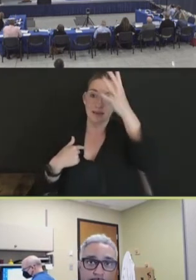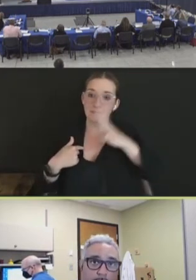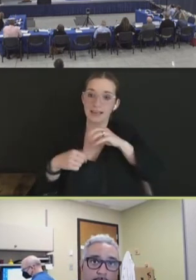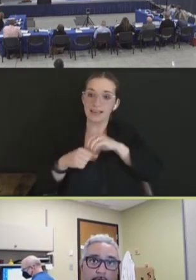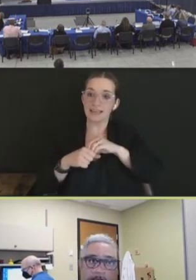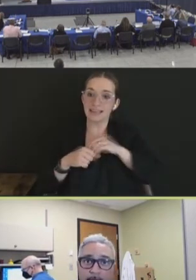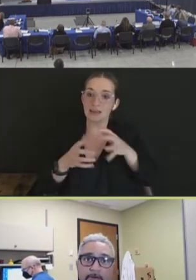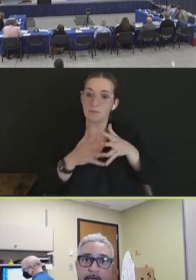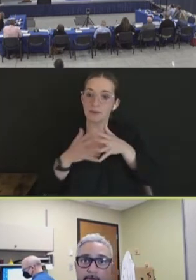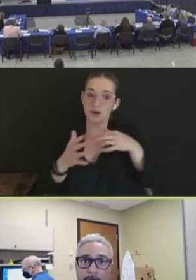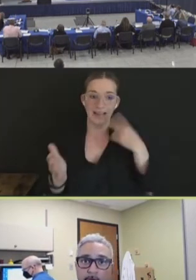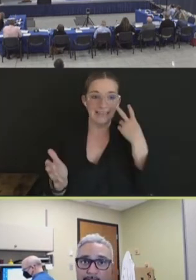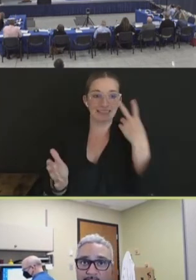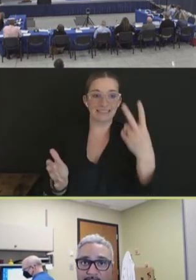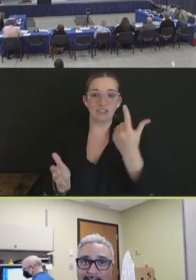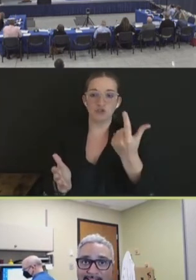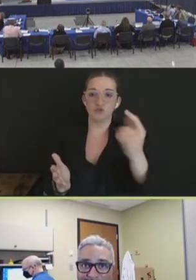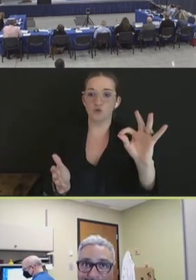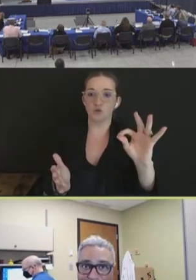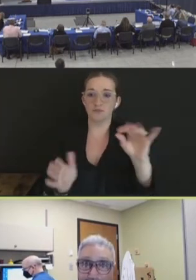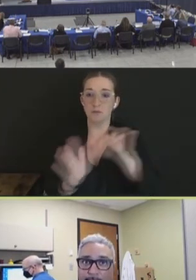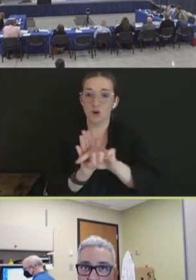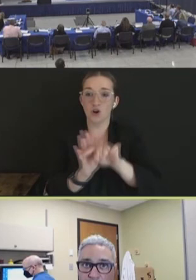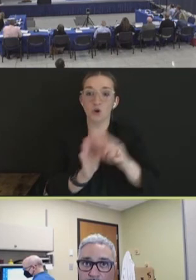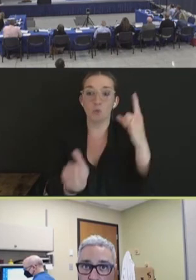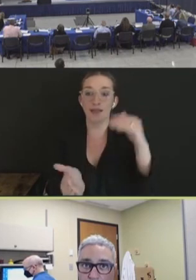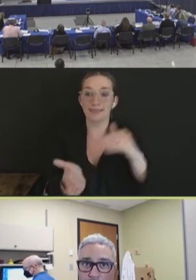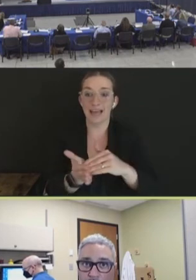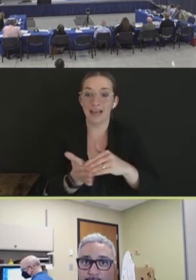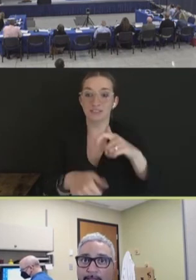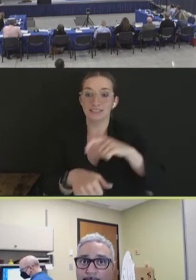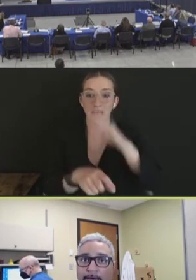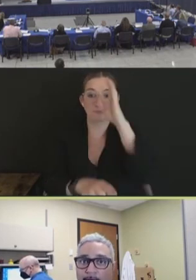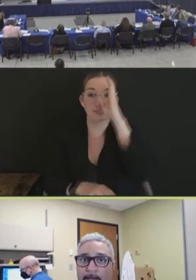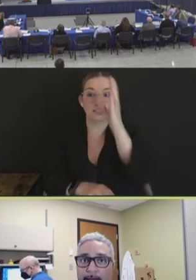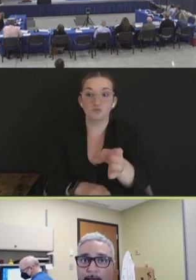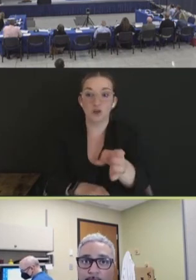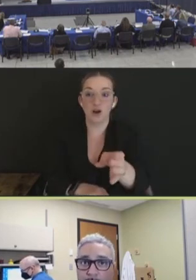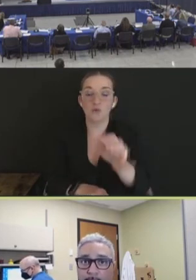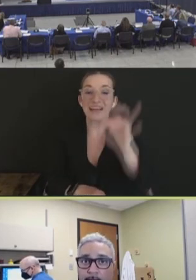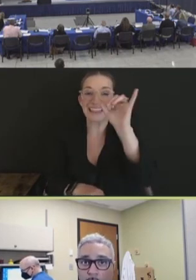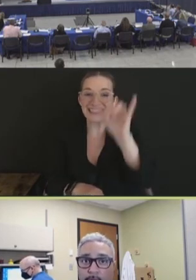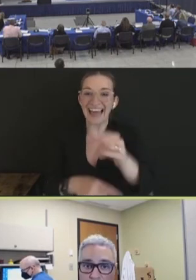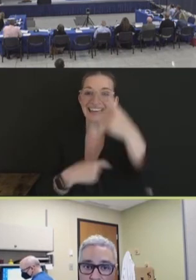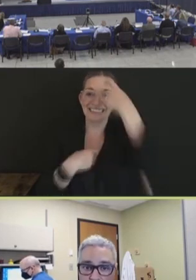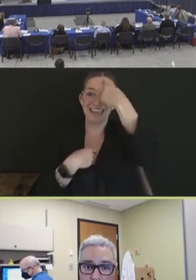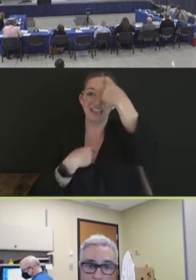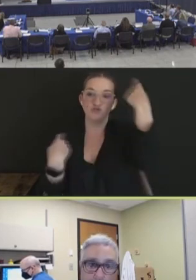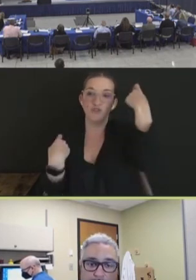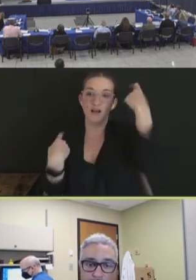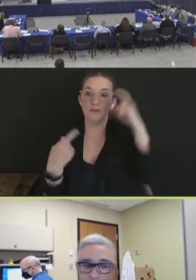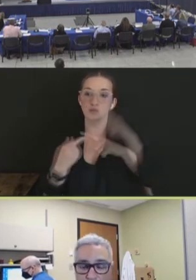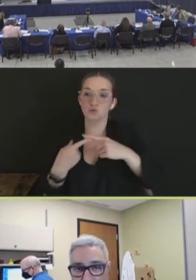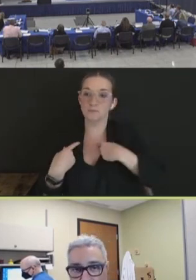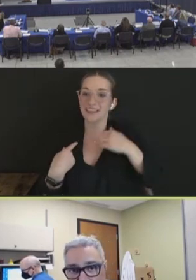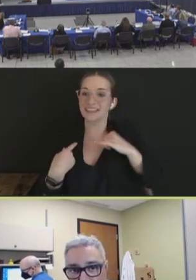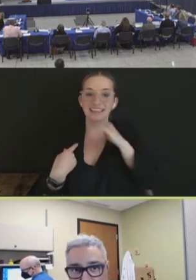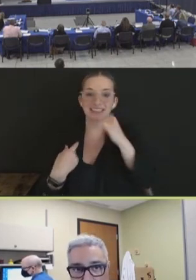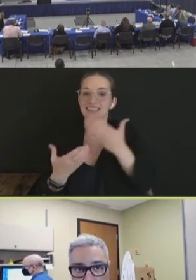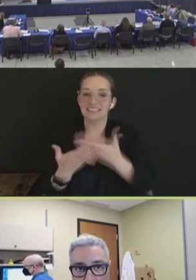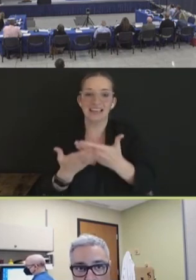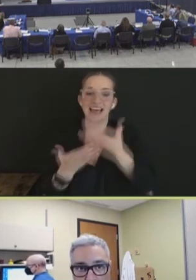get murdered 1,000 times in a row on TV, that is a peripheral trauma to me. That does not help my well-being. Next slide, please.